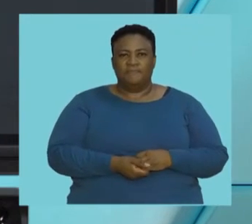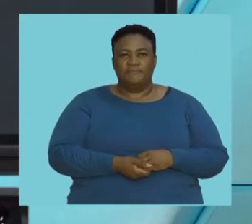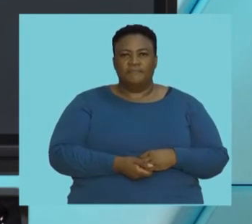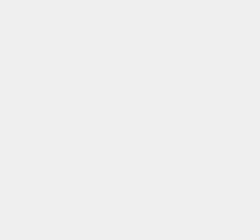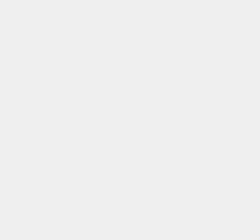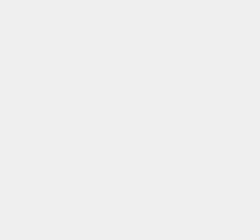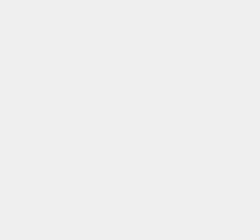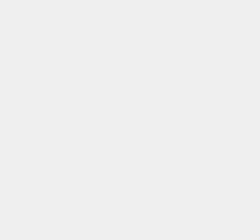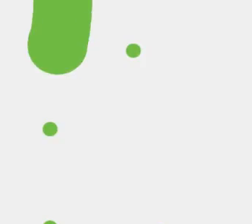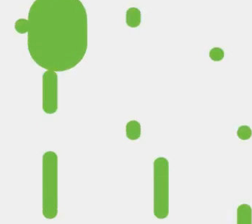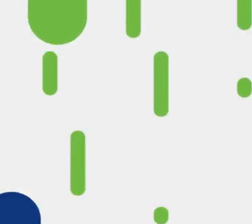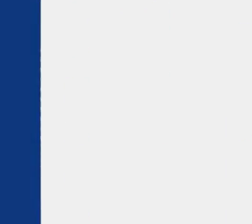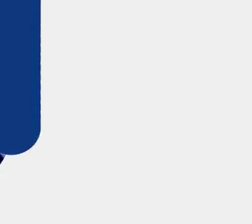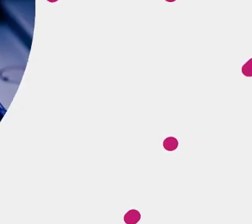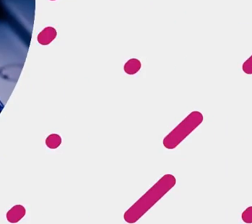you in a bit.